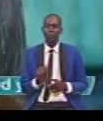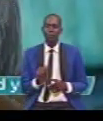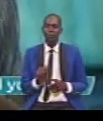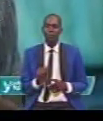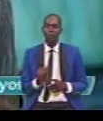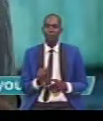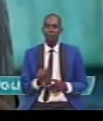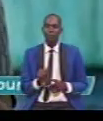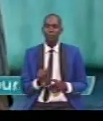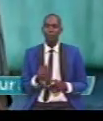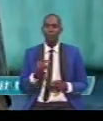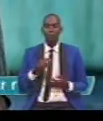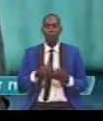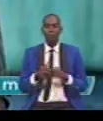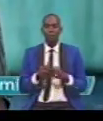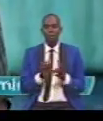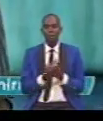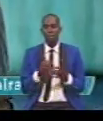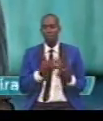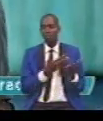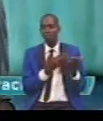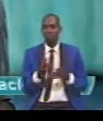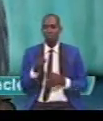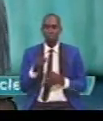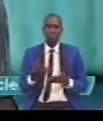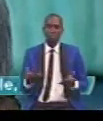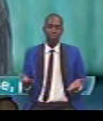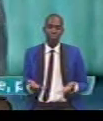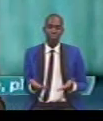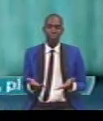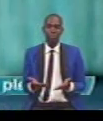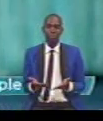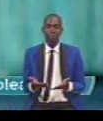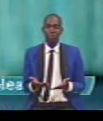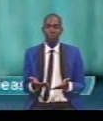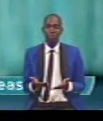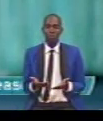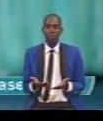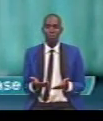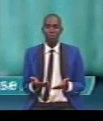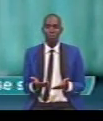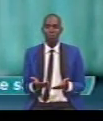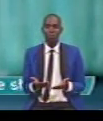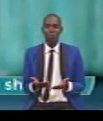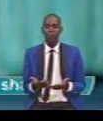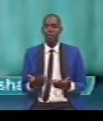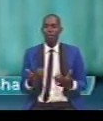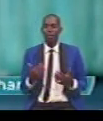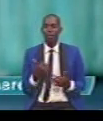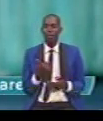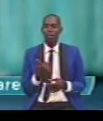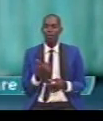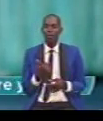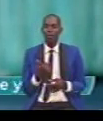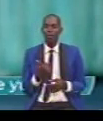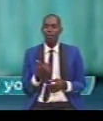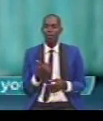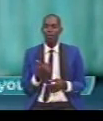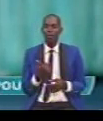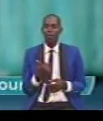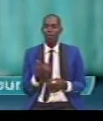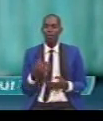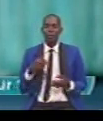When the problem which has brought me here, I had an operation in June. Somewhere here